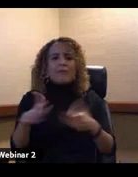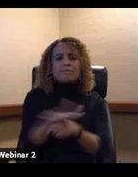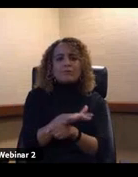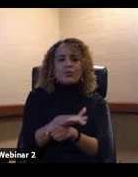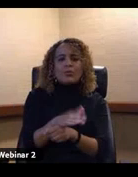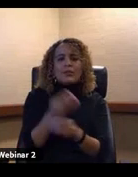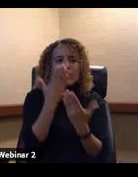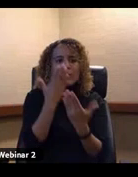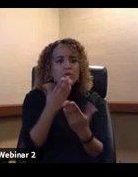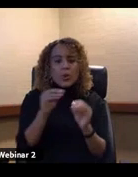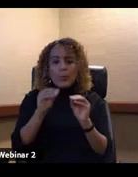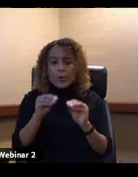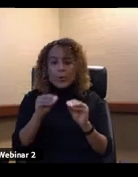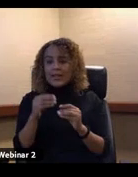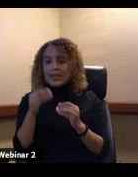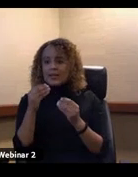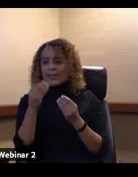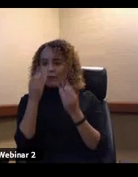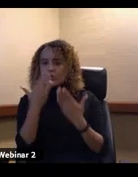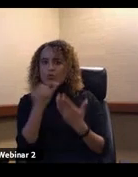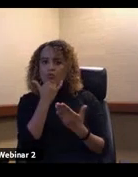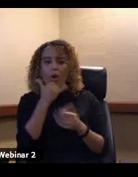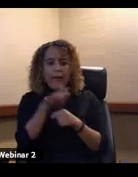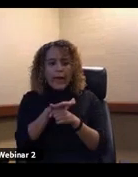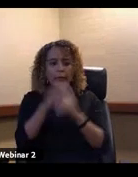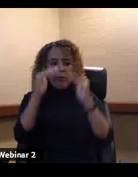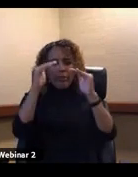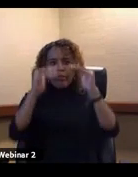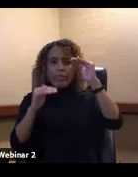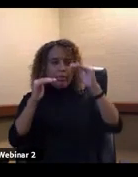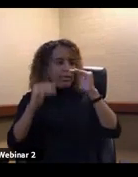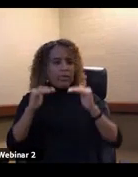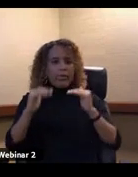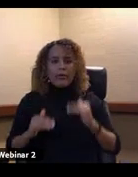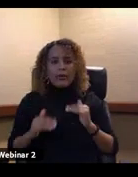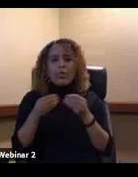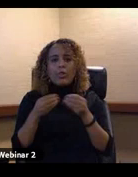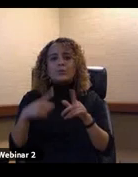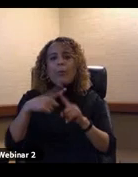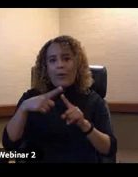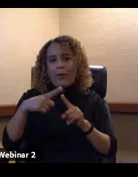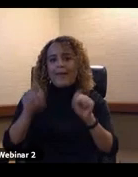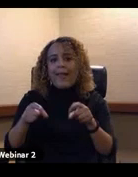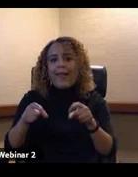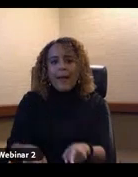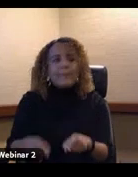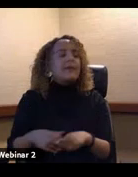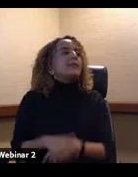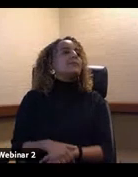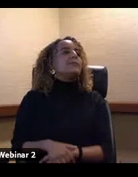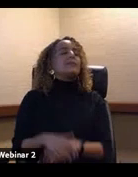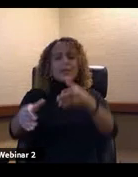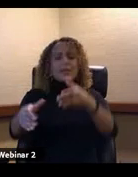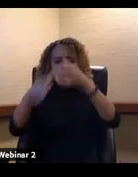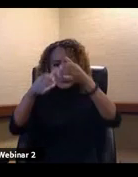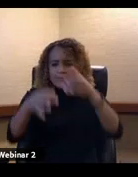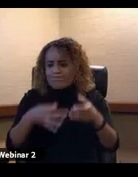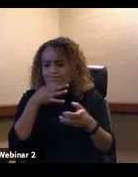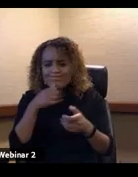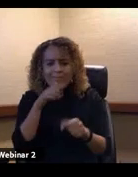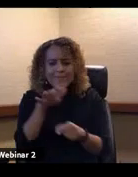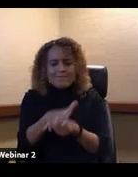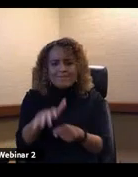information, providing information in the wrong section and losing points, lack of demonstrating that the experience and expertise is needed